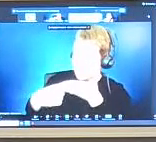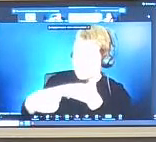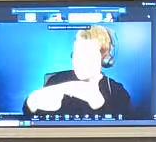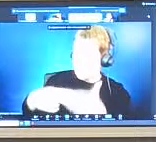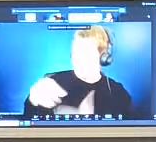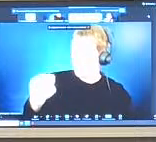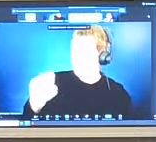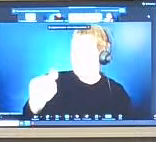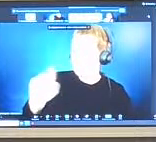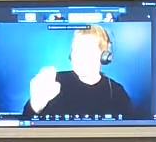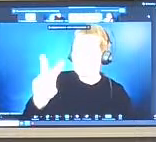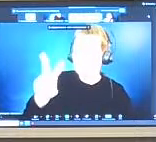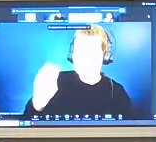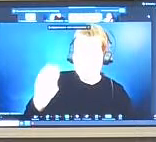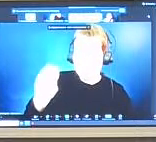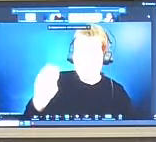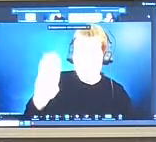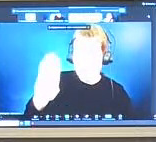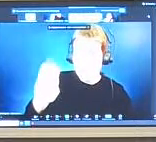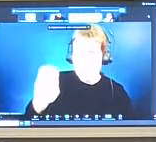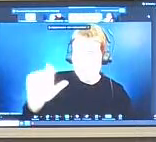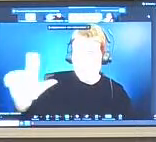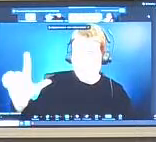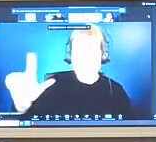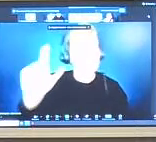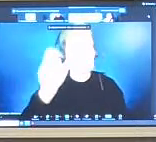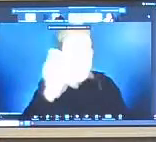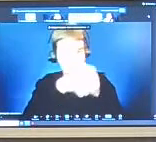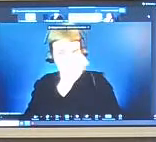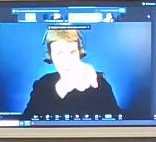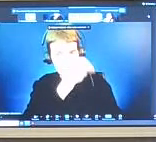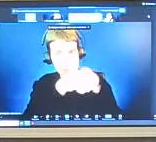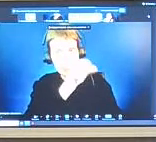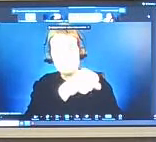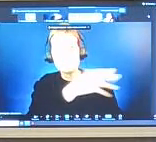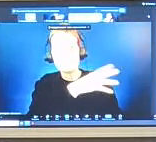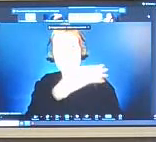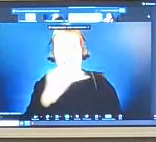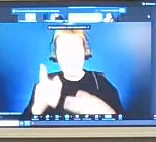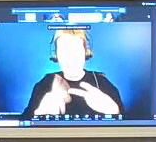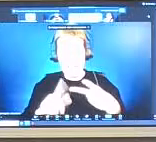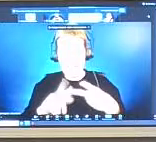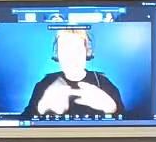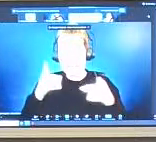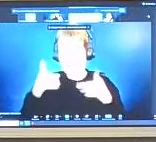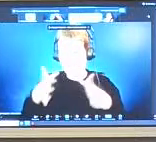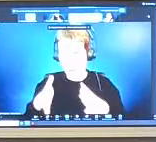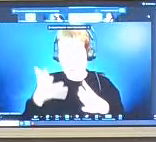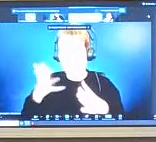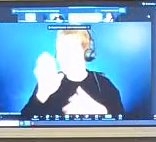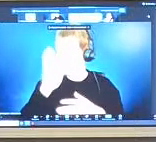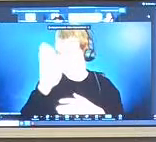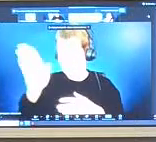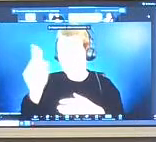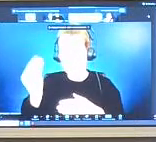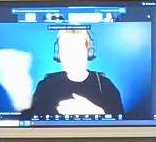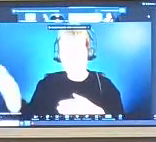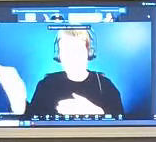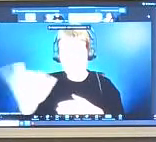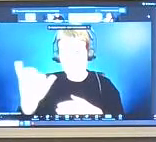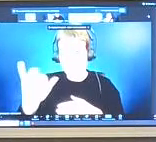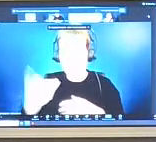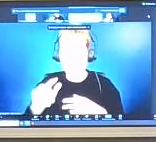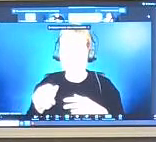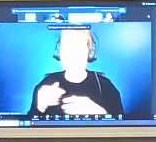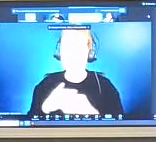Yes, and does my director regularly. Okay, And we went